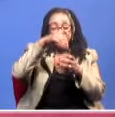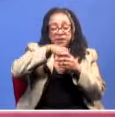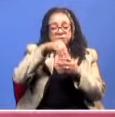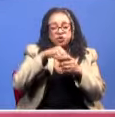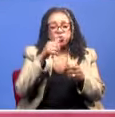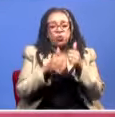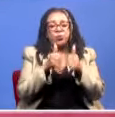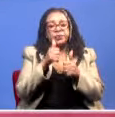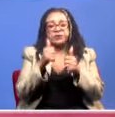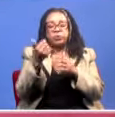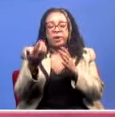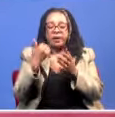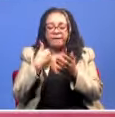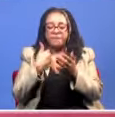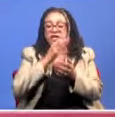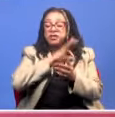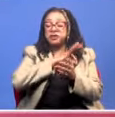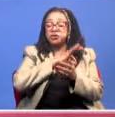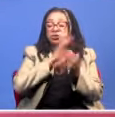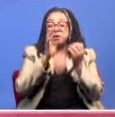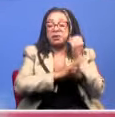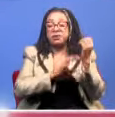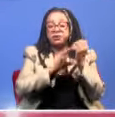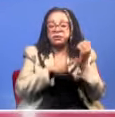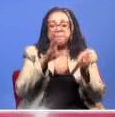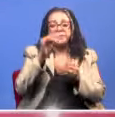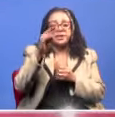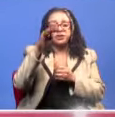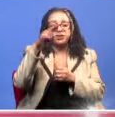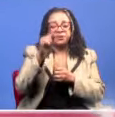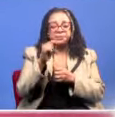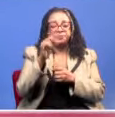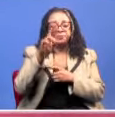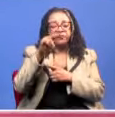returns to the country. Bridget Sangana, NTV.